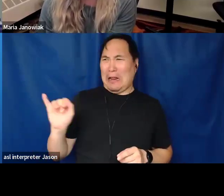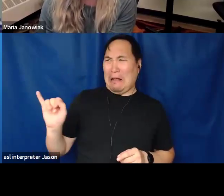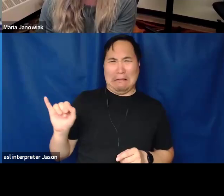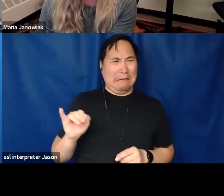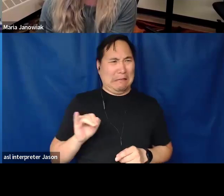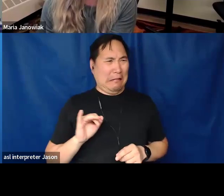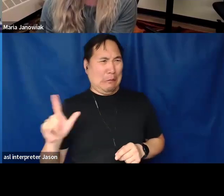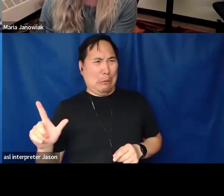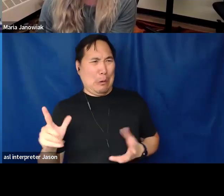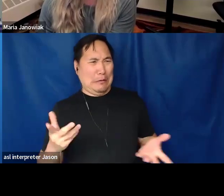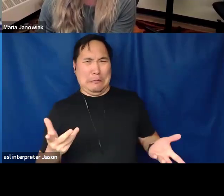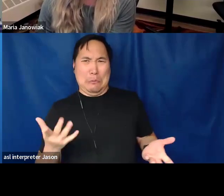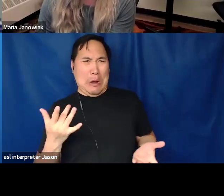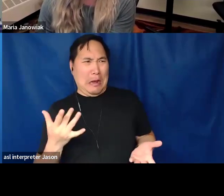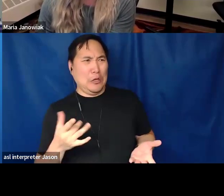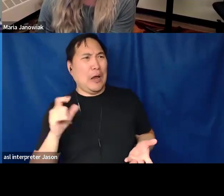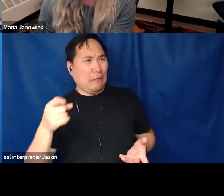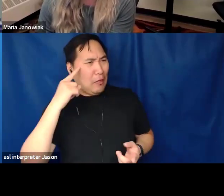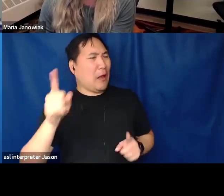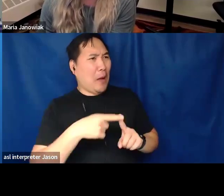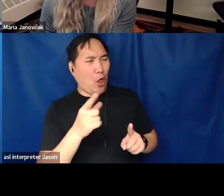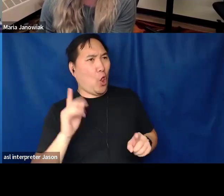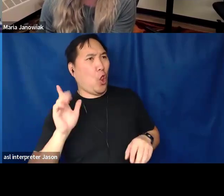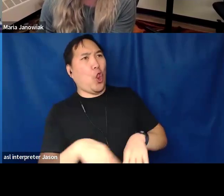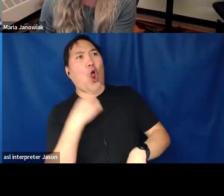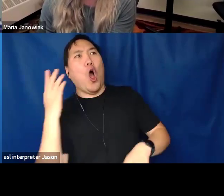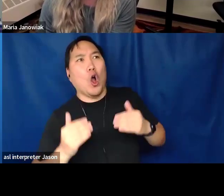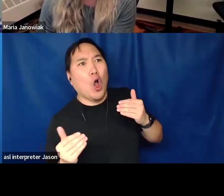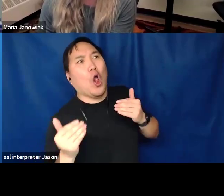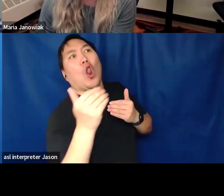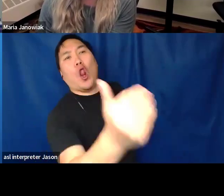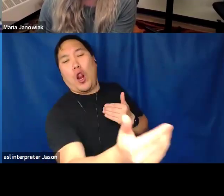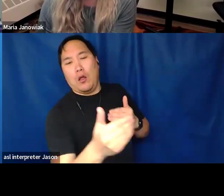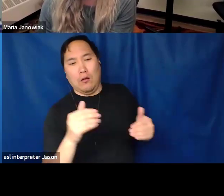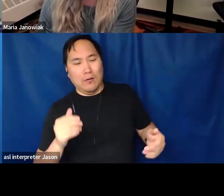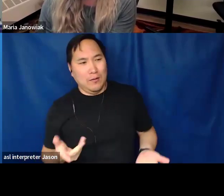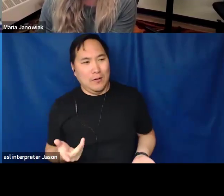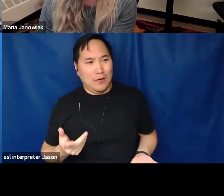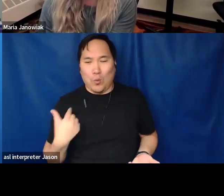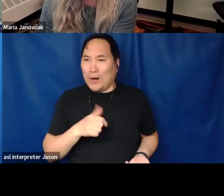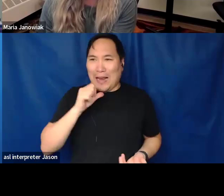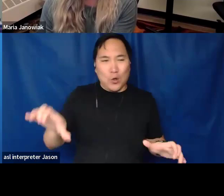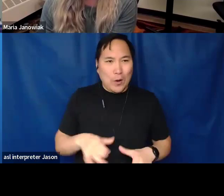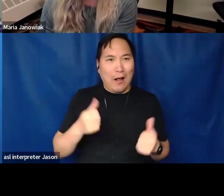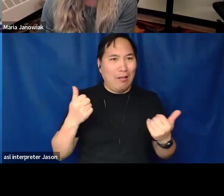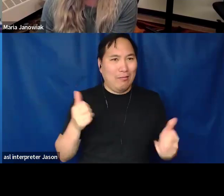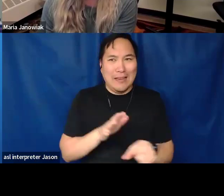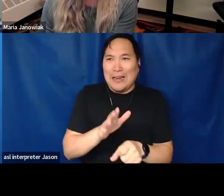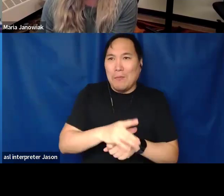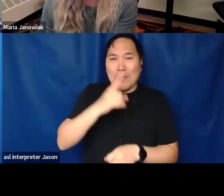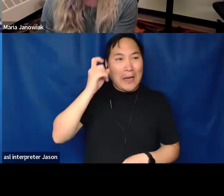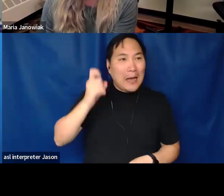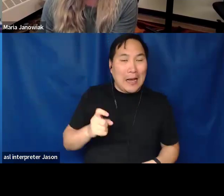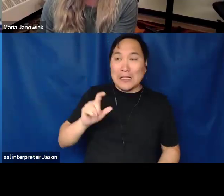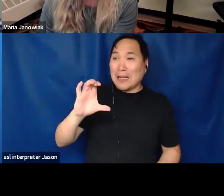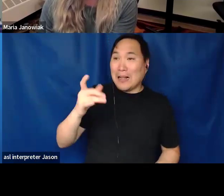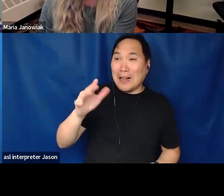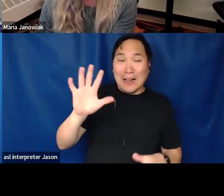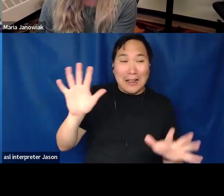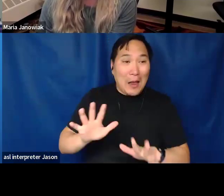So that's a risk in my mind, that we're not doing enough because of the rapid changing climate that we're dealing